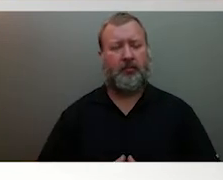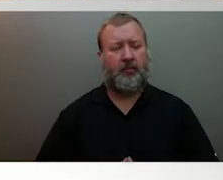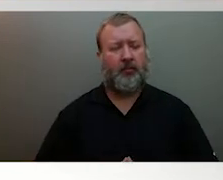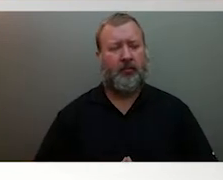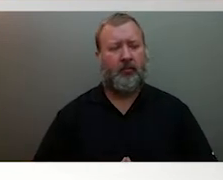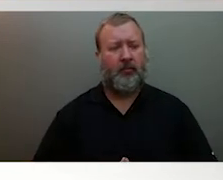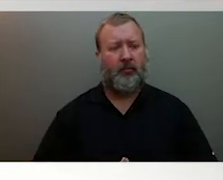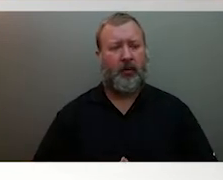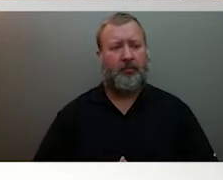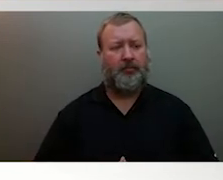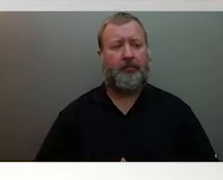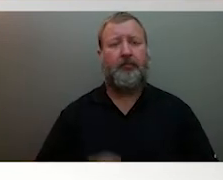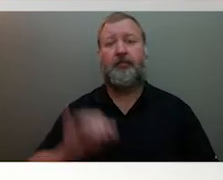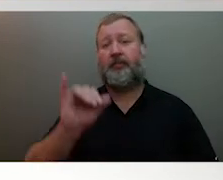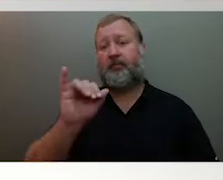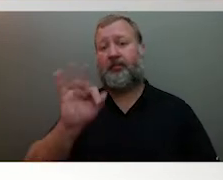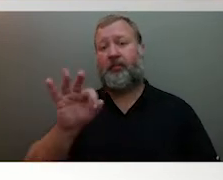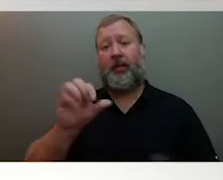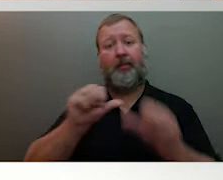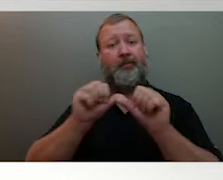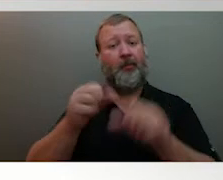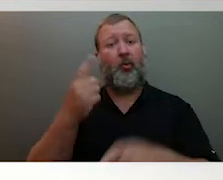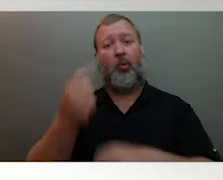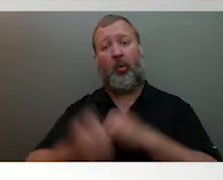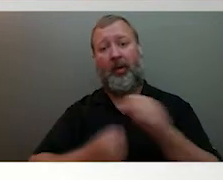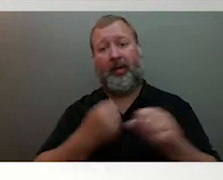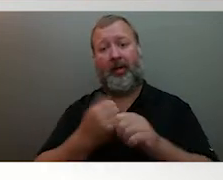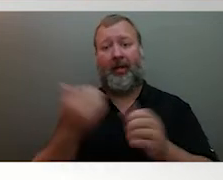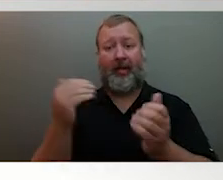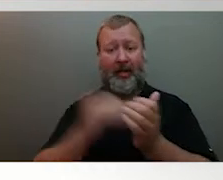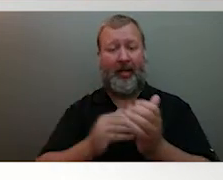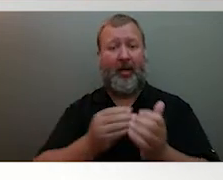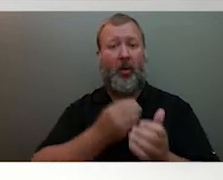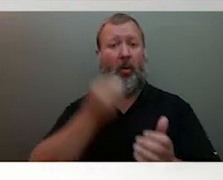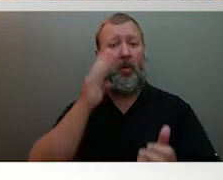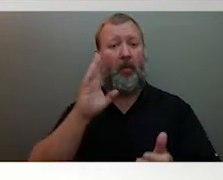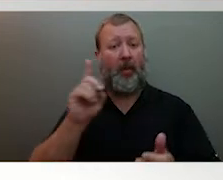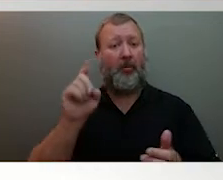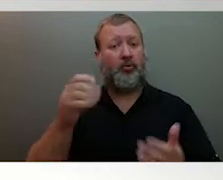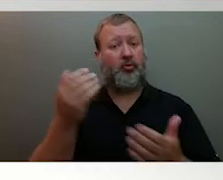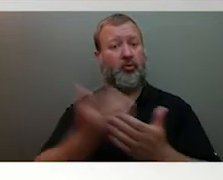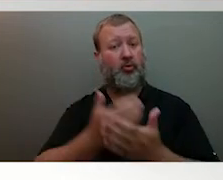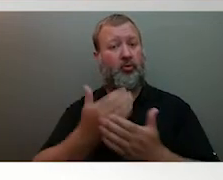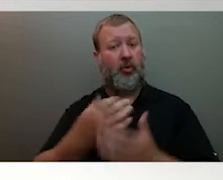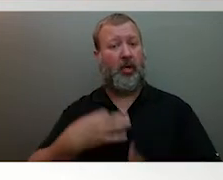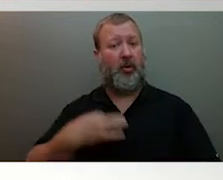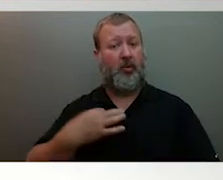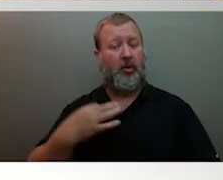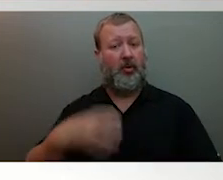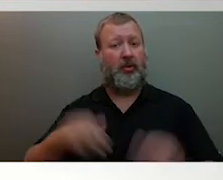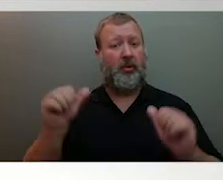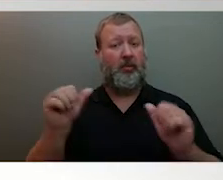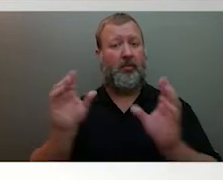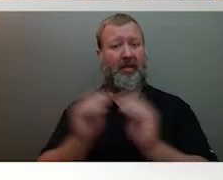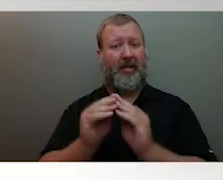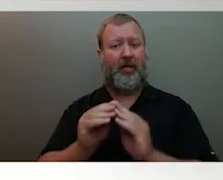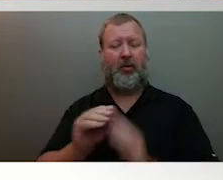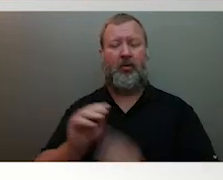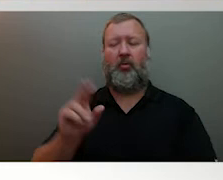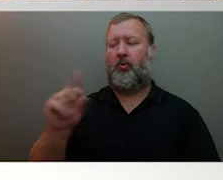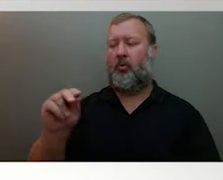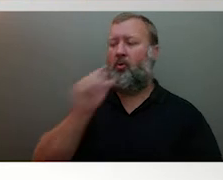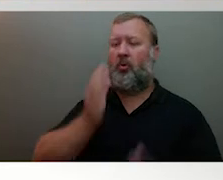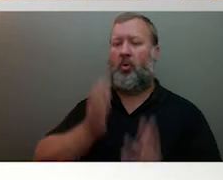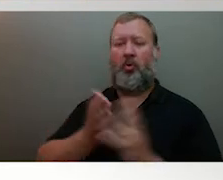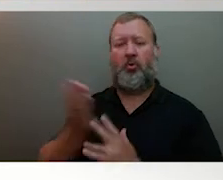If a student remains on hospital homebound from one year to the next, must a new eligibility staffing be held? No, you do not have to go through